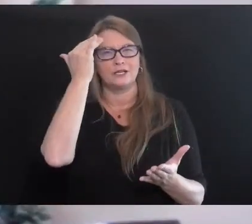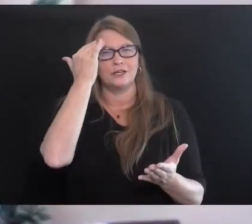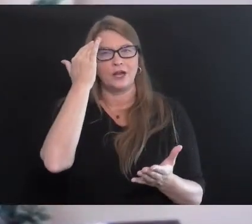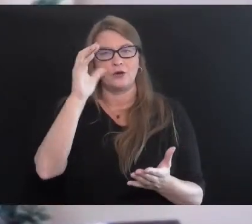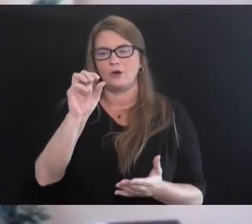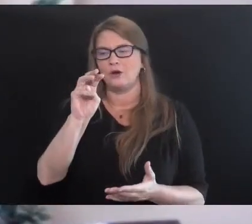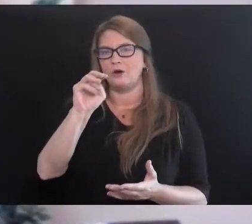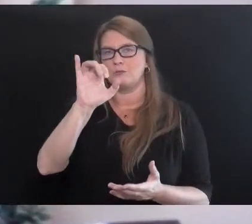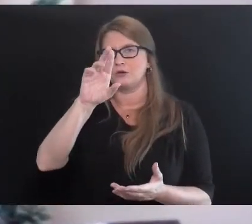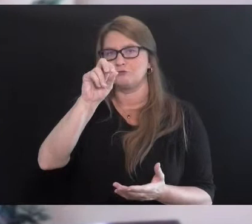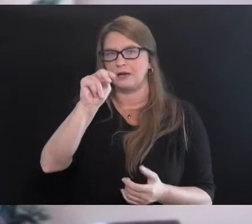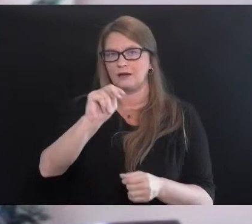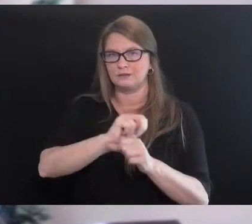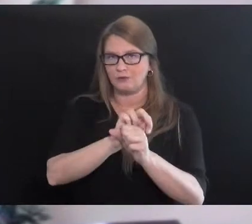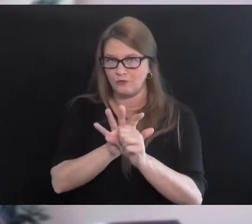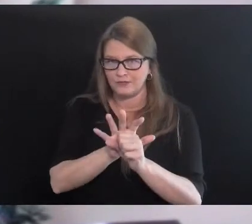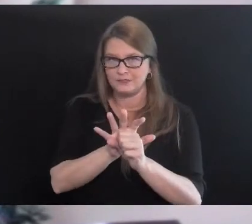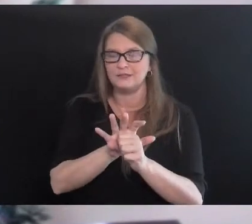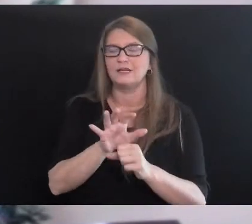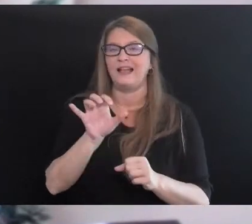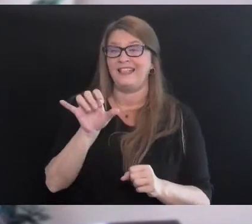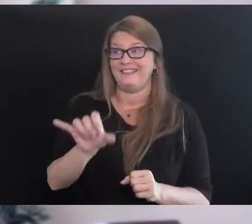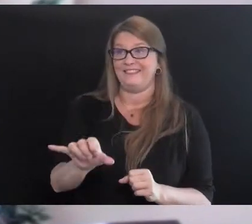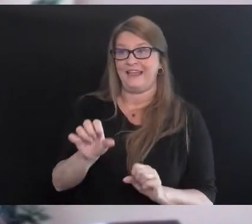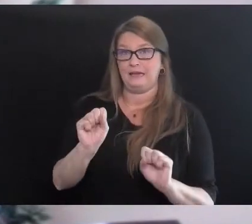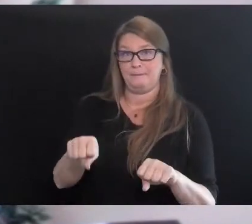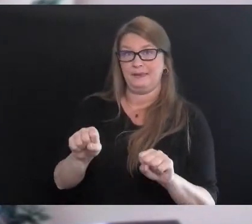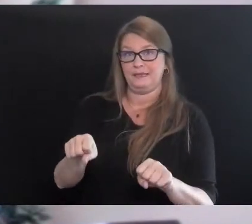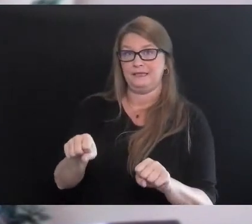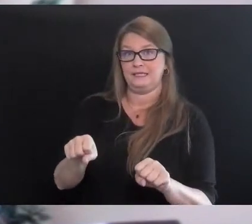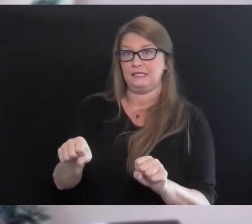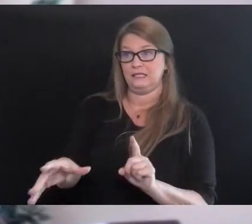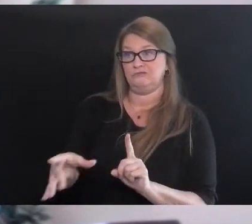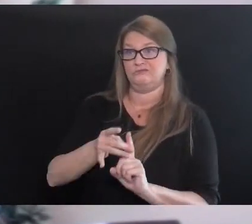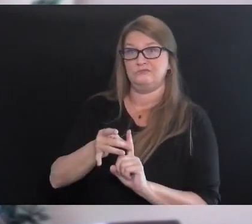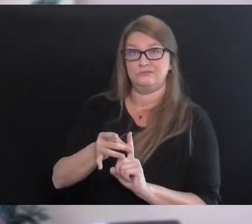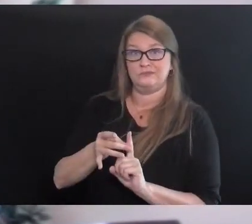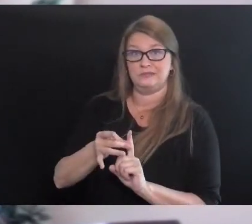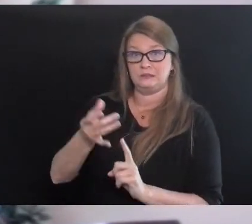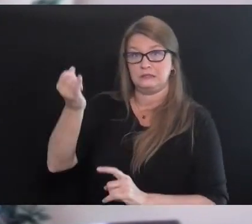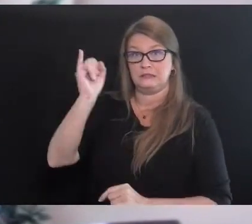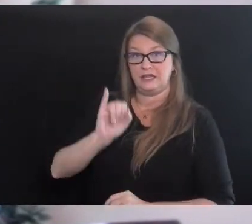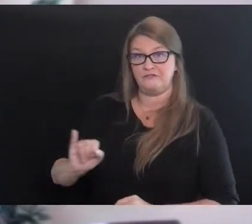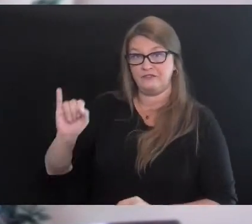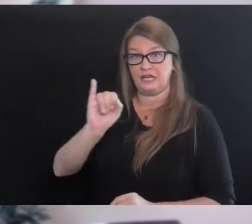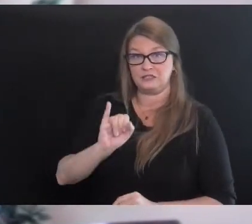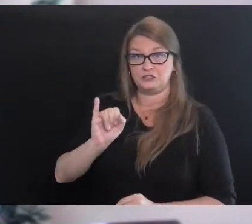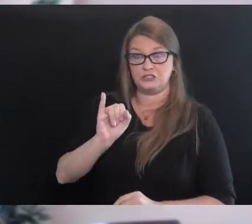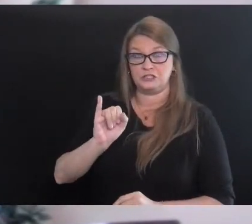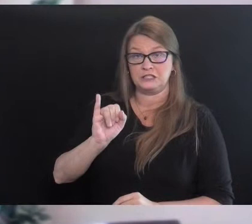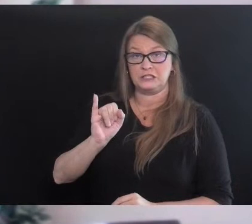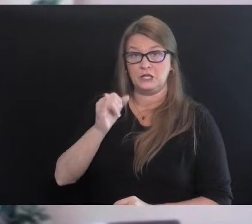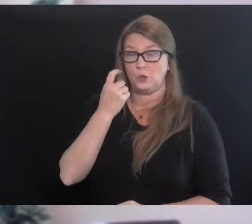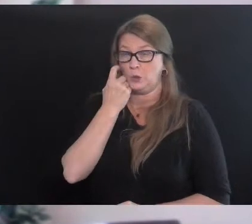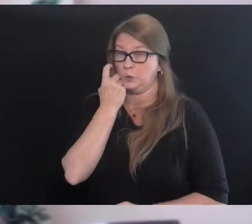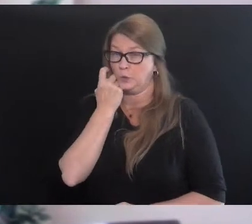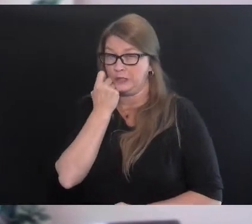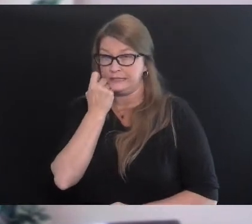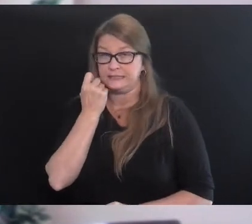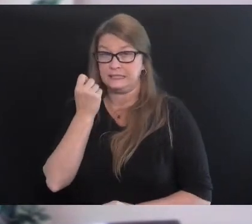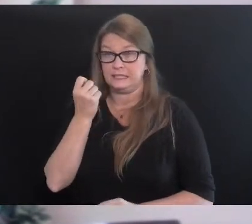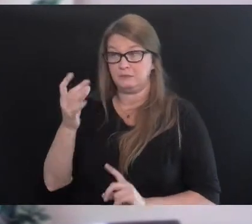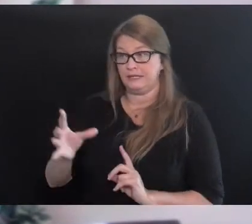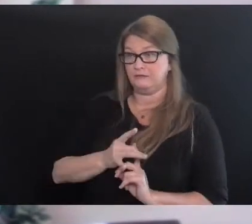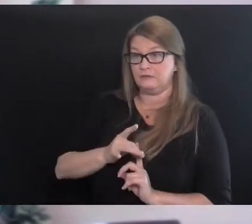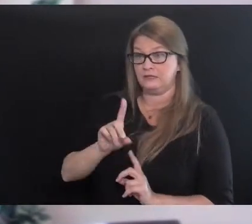variant seems to be able to reinfect people, even who have relatively recently been